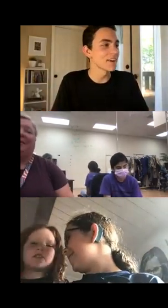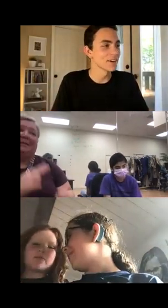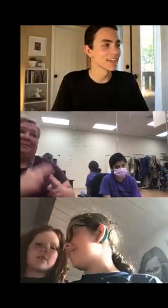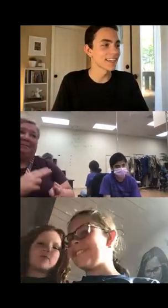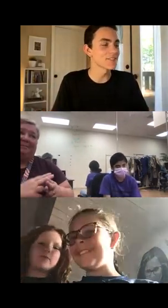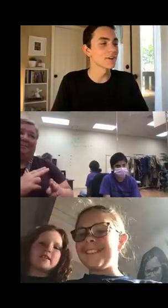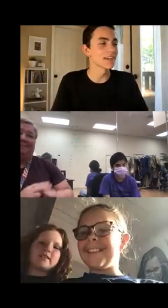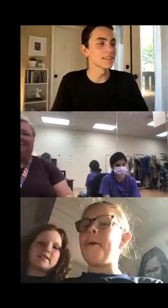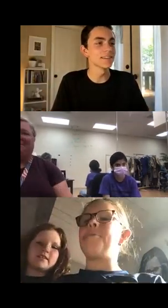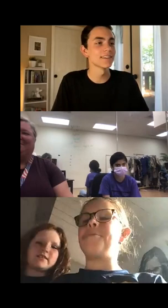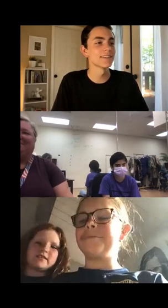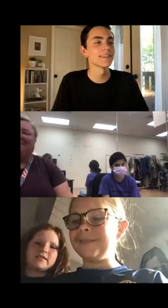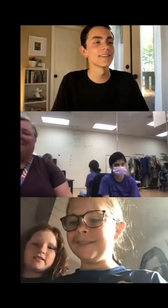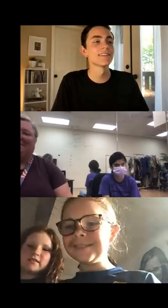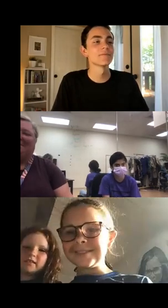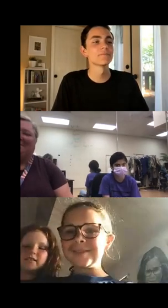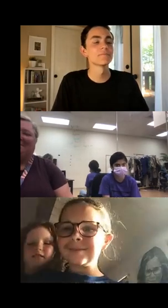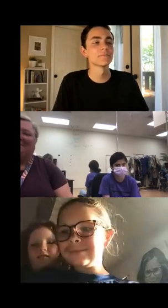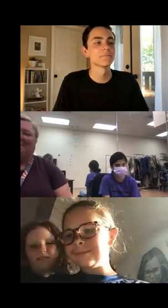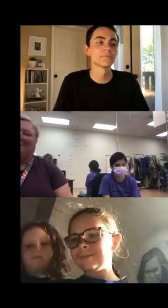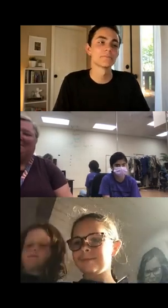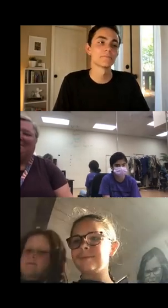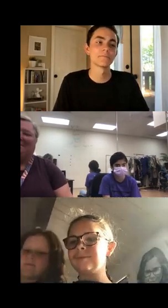All right, next one.